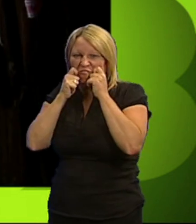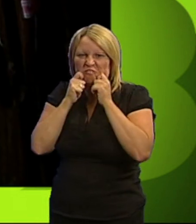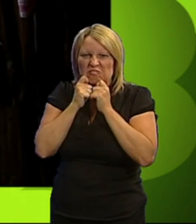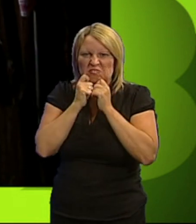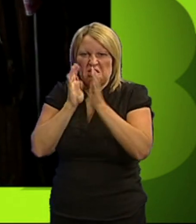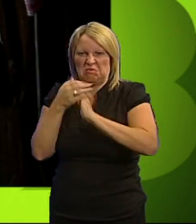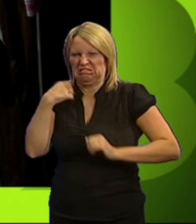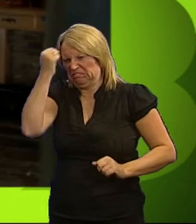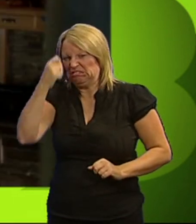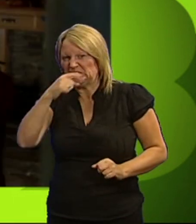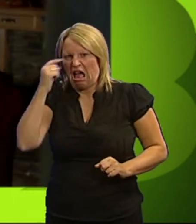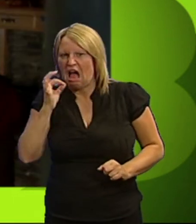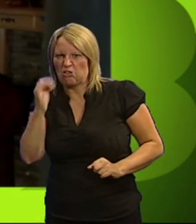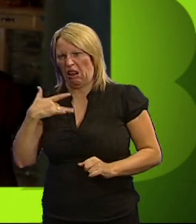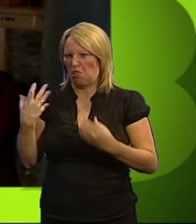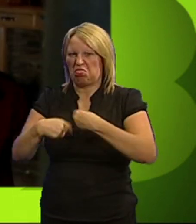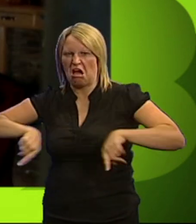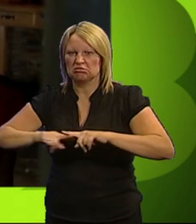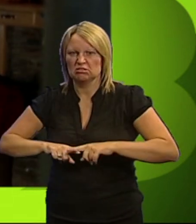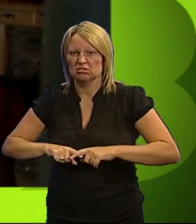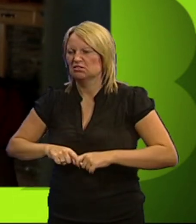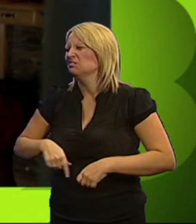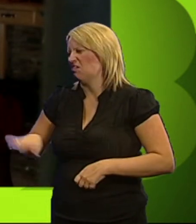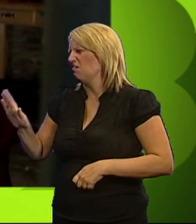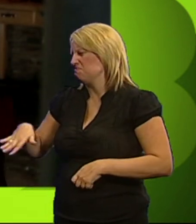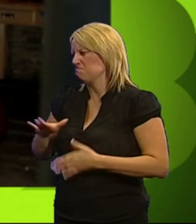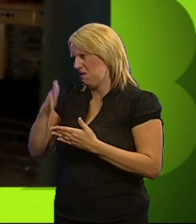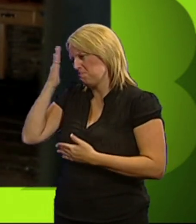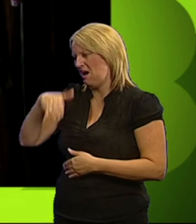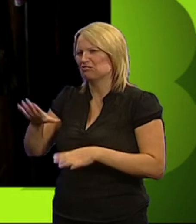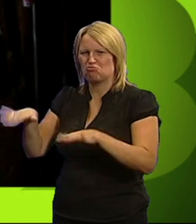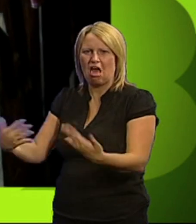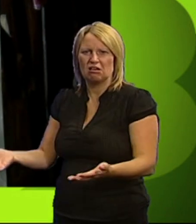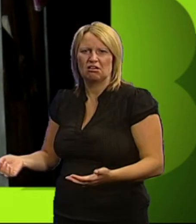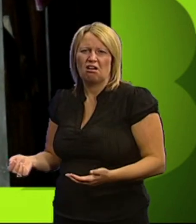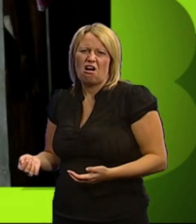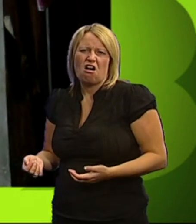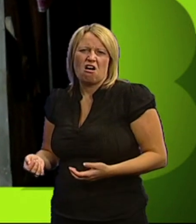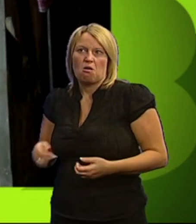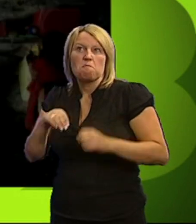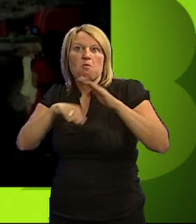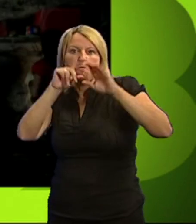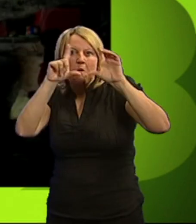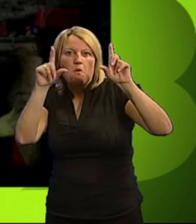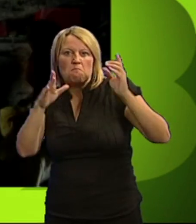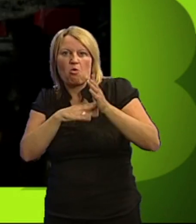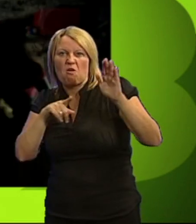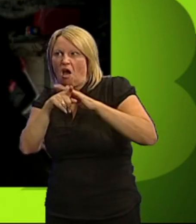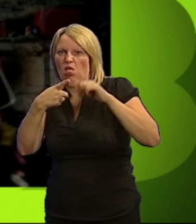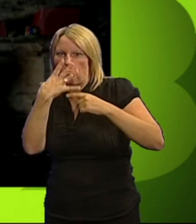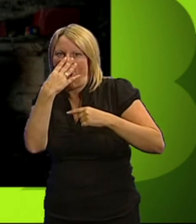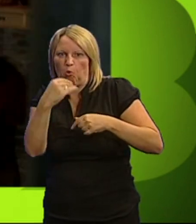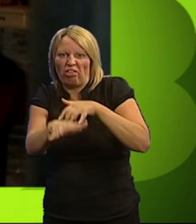my dumbass sisters asked to live with us. Vlad, get over it. Mum's back. Yeah, of course she is, until the next full moon when she runs off with